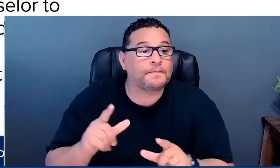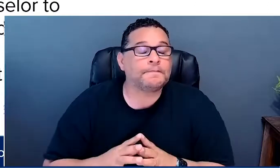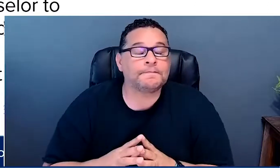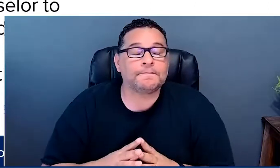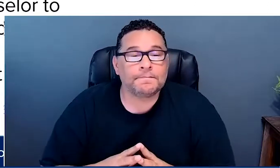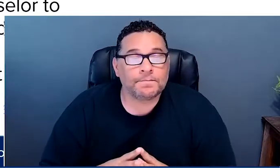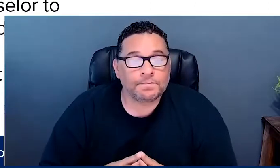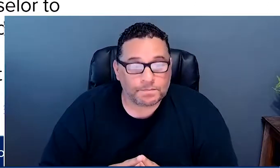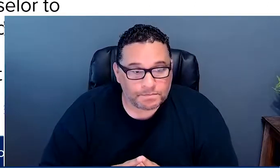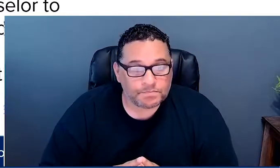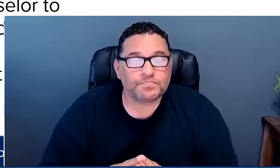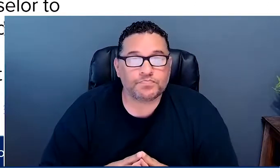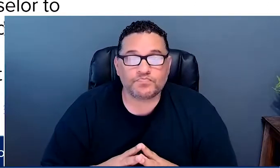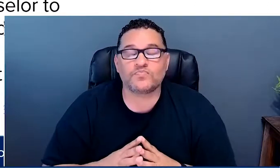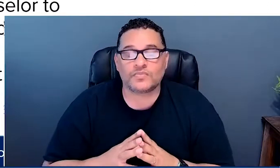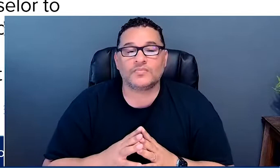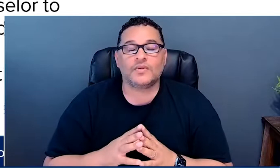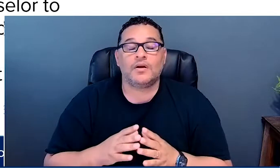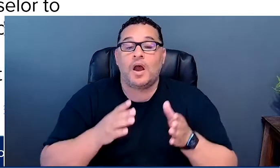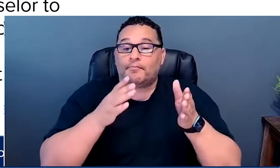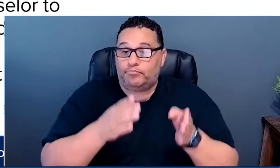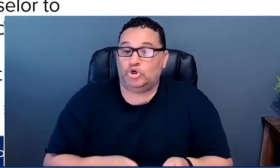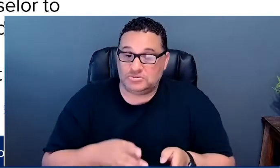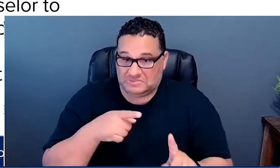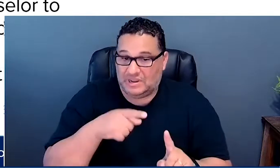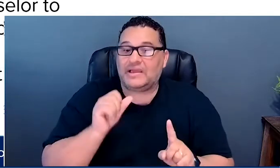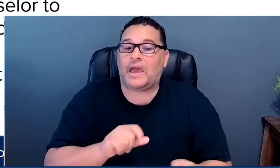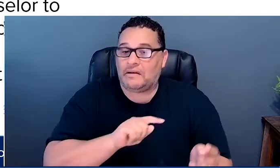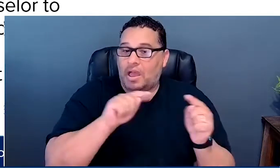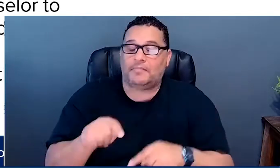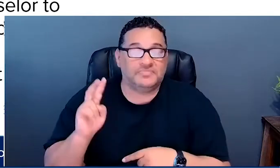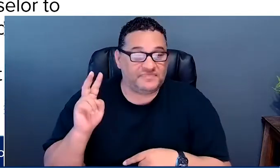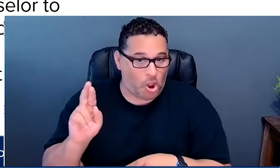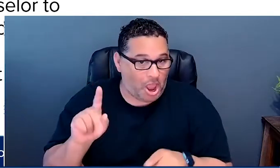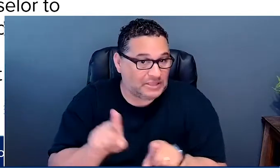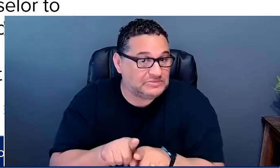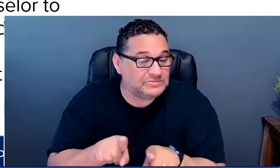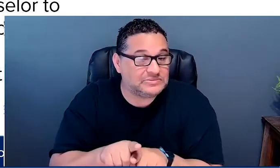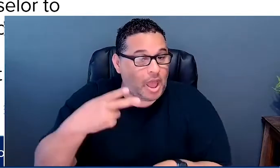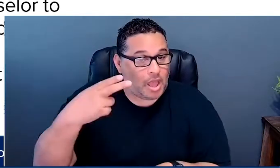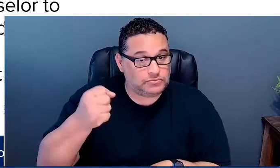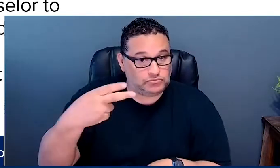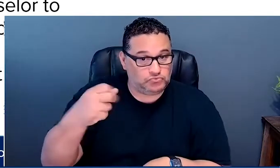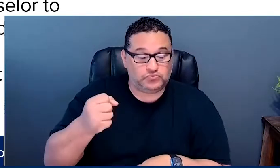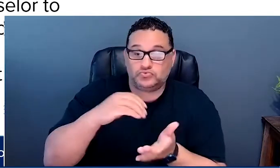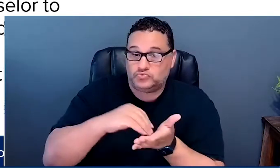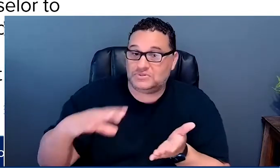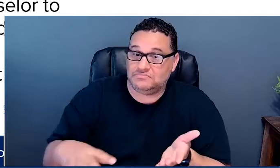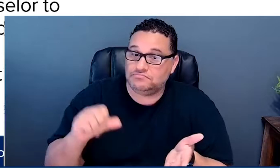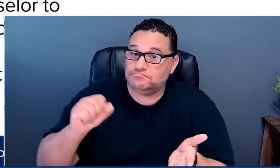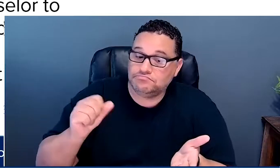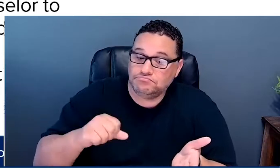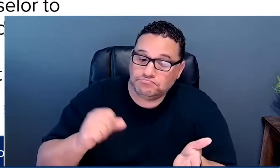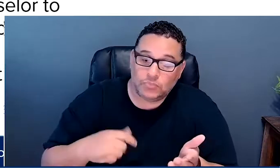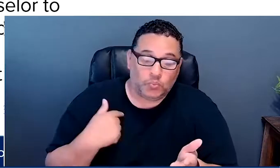An individual can come to VR as a high school student. We began serving